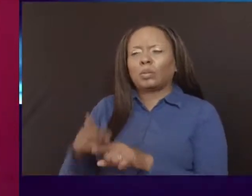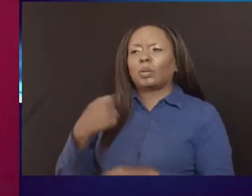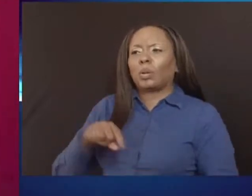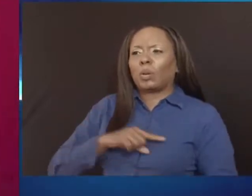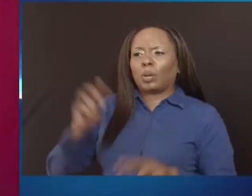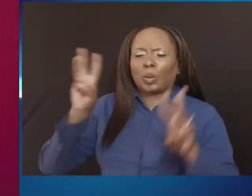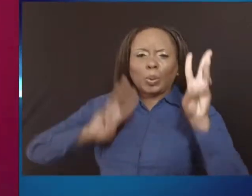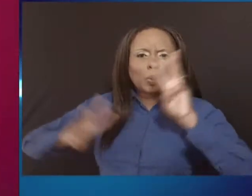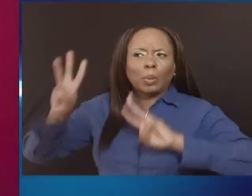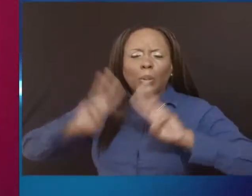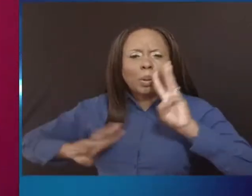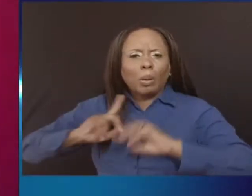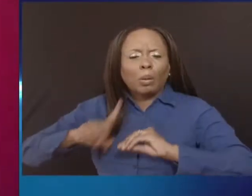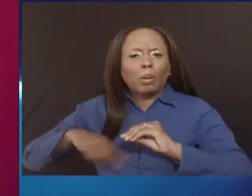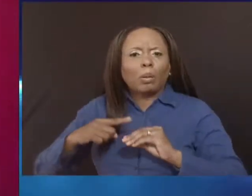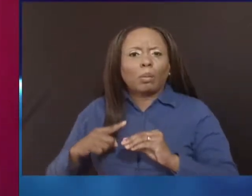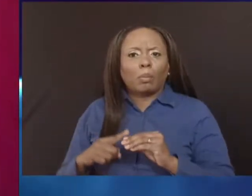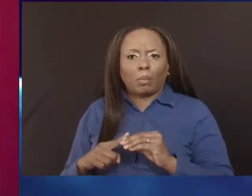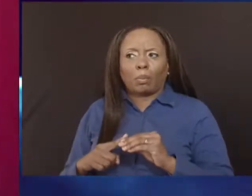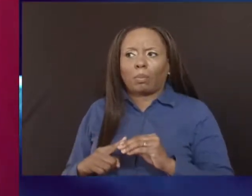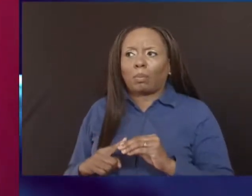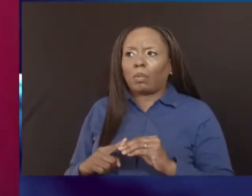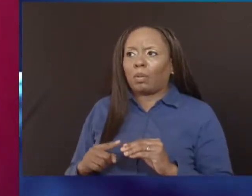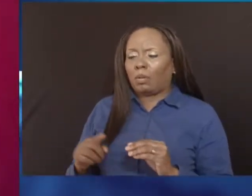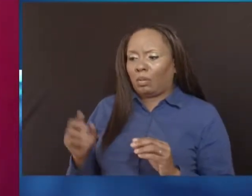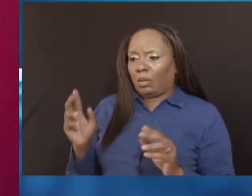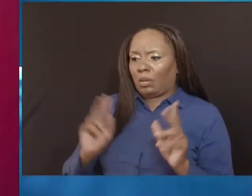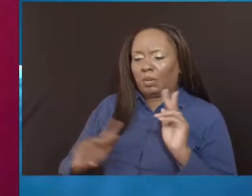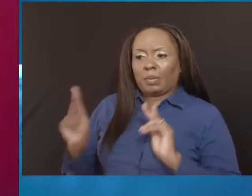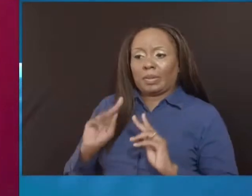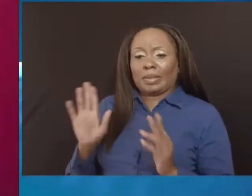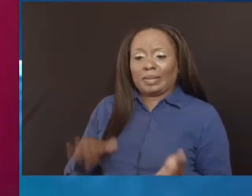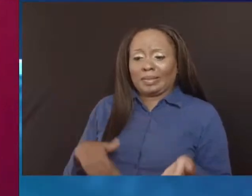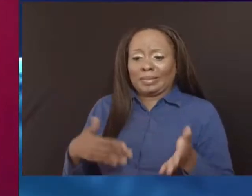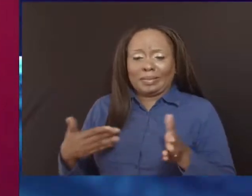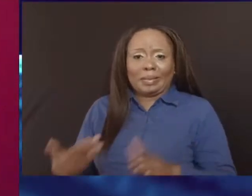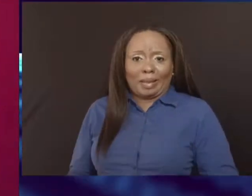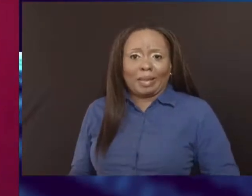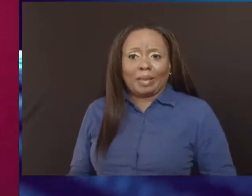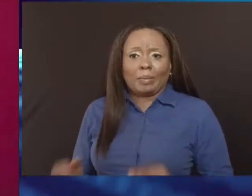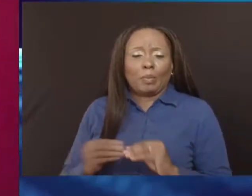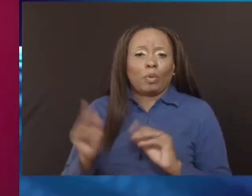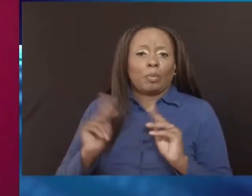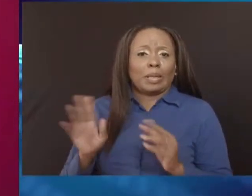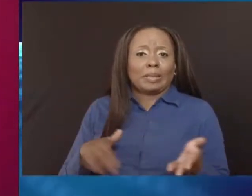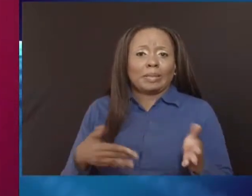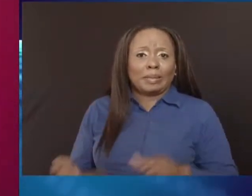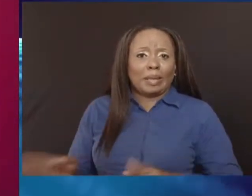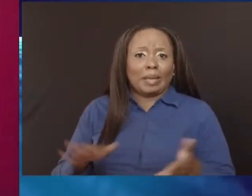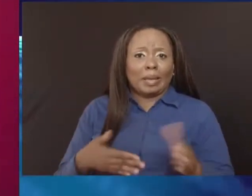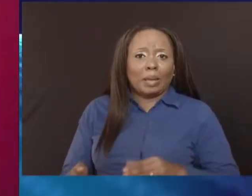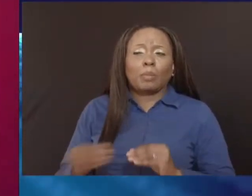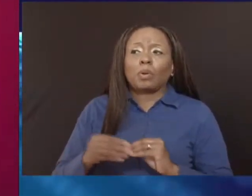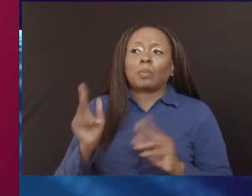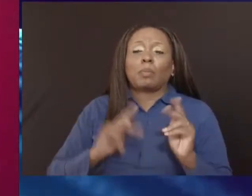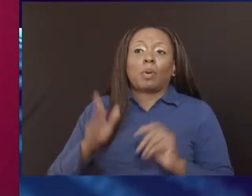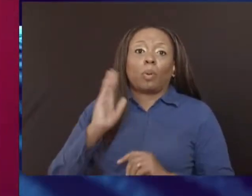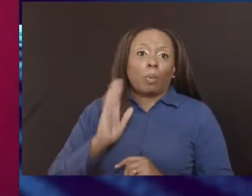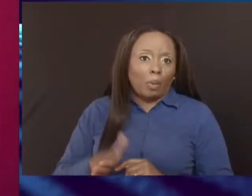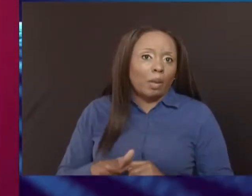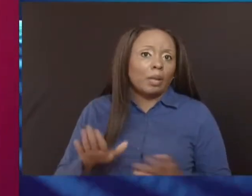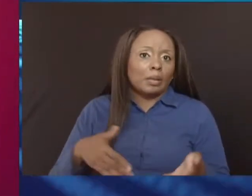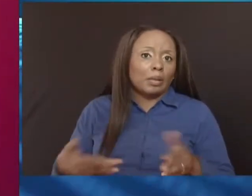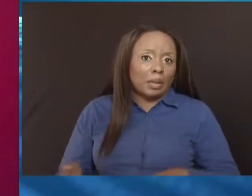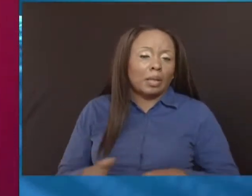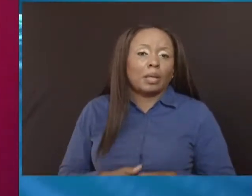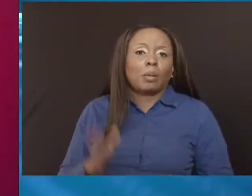concerned about the number of people that are dying from COVID. More people are going to die from COVID when there's more spread